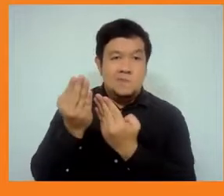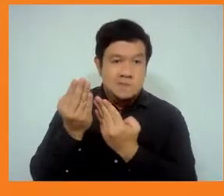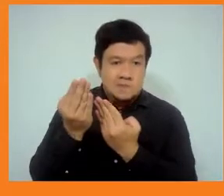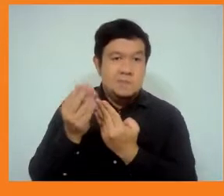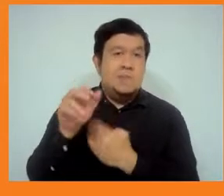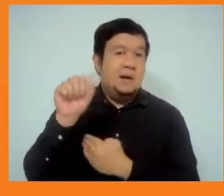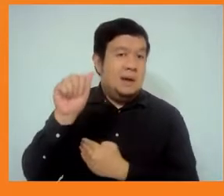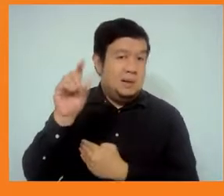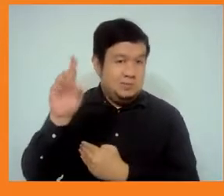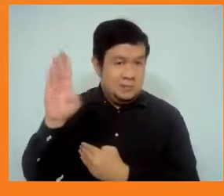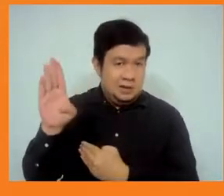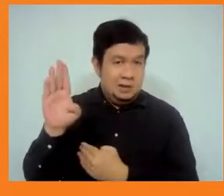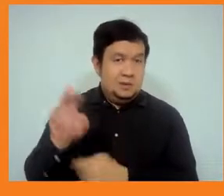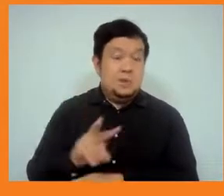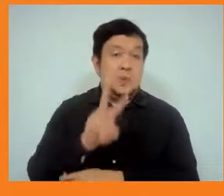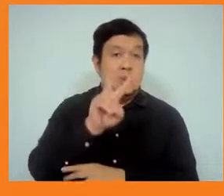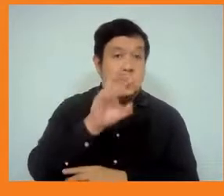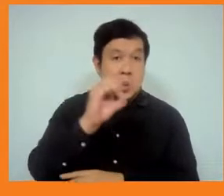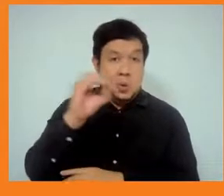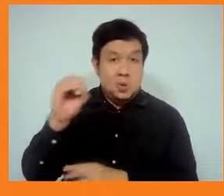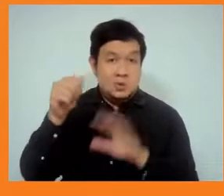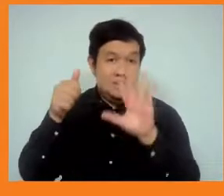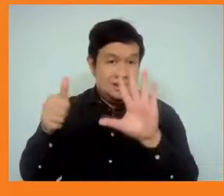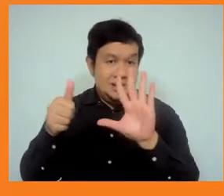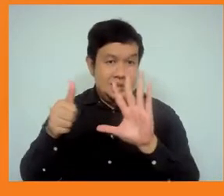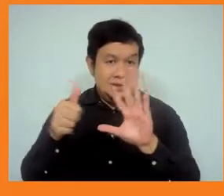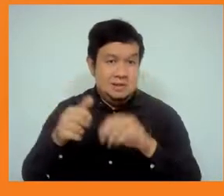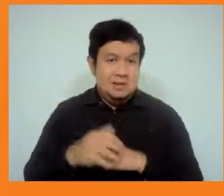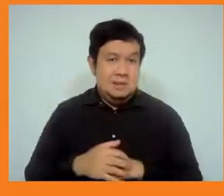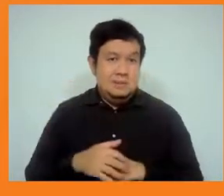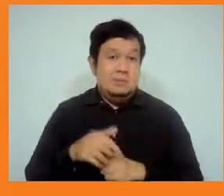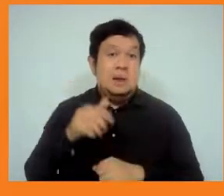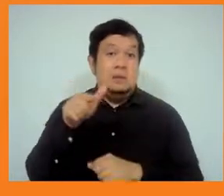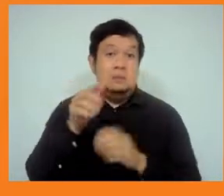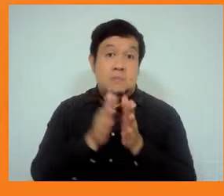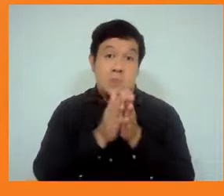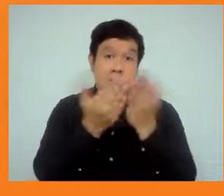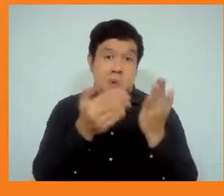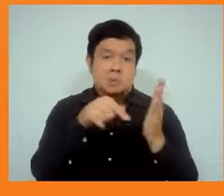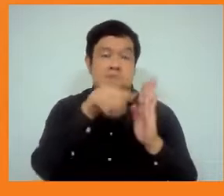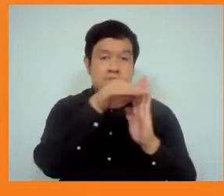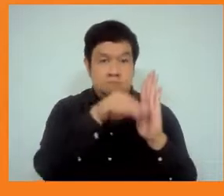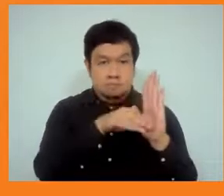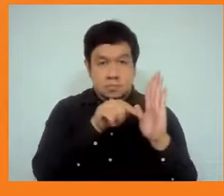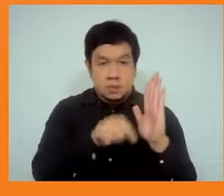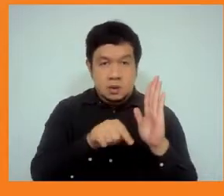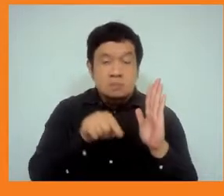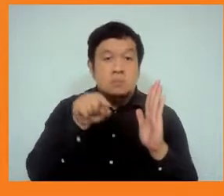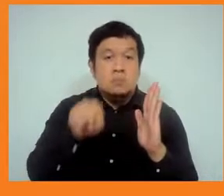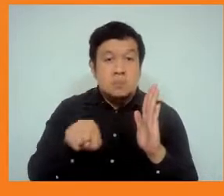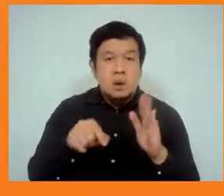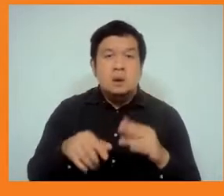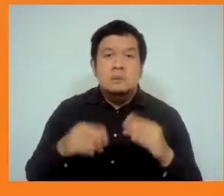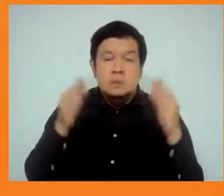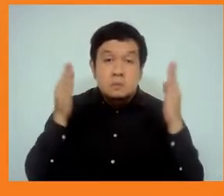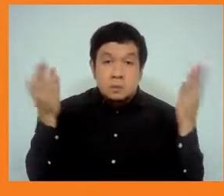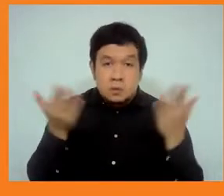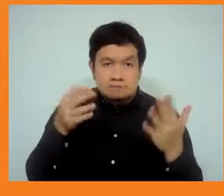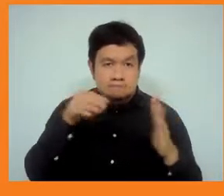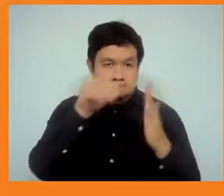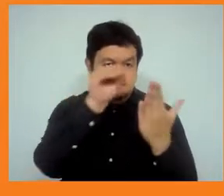the safeguard policies. So so if we want to make those interventions and we don't